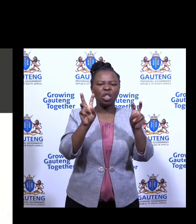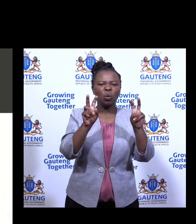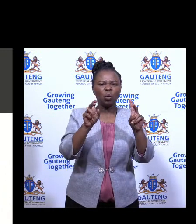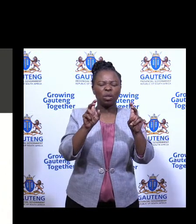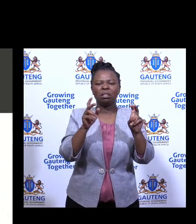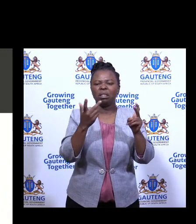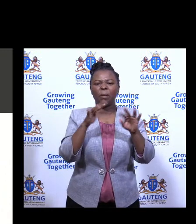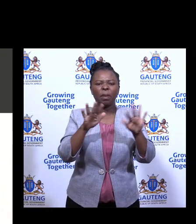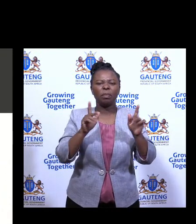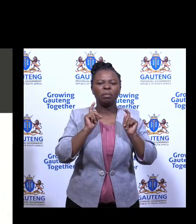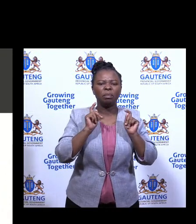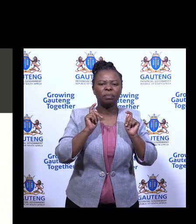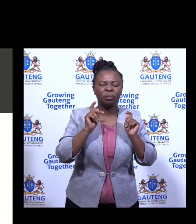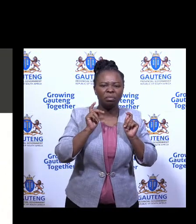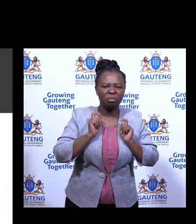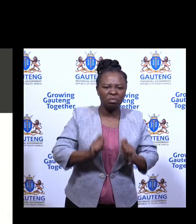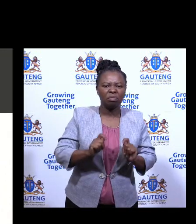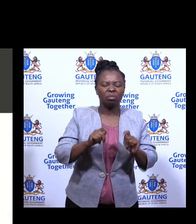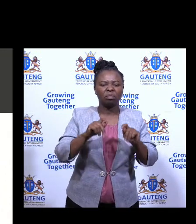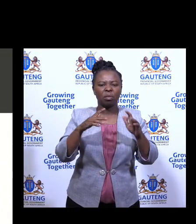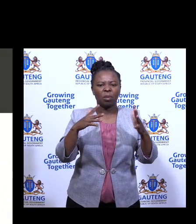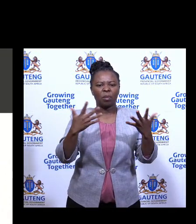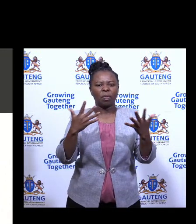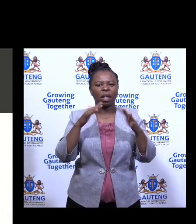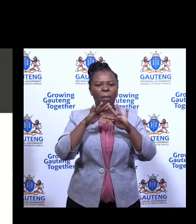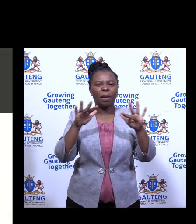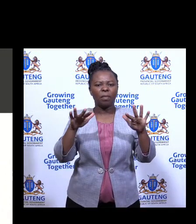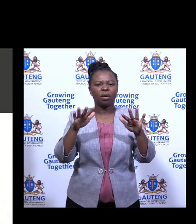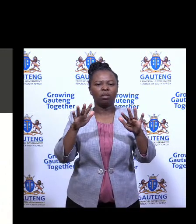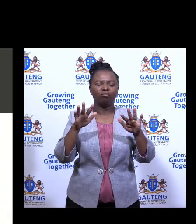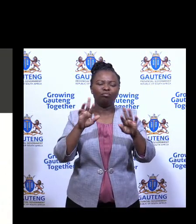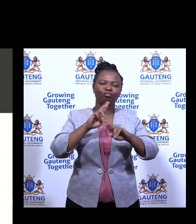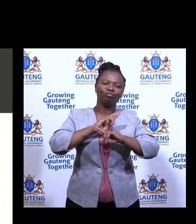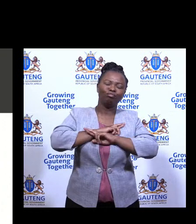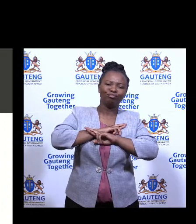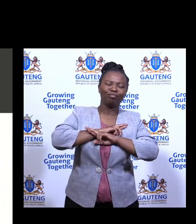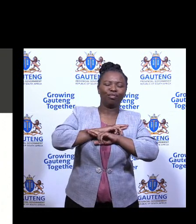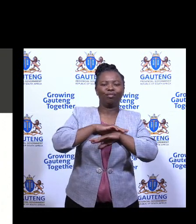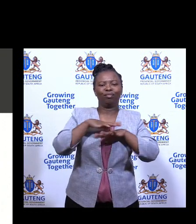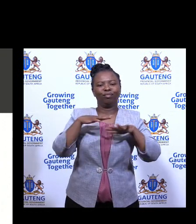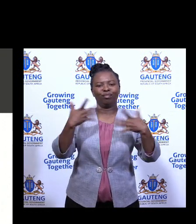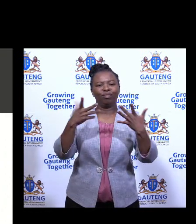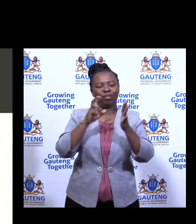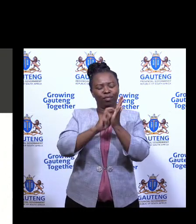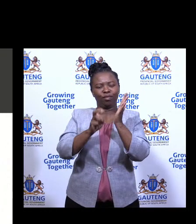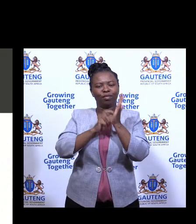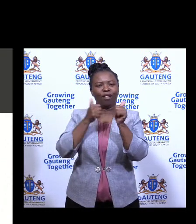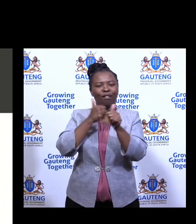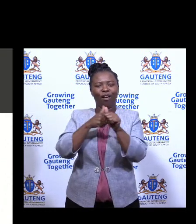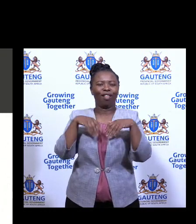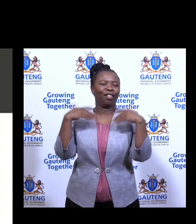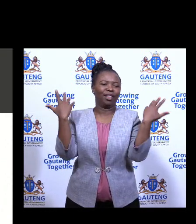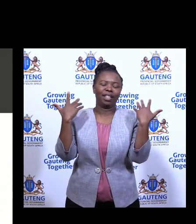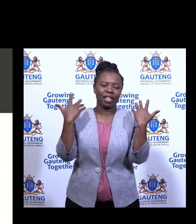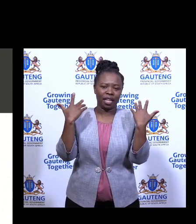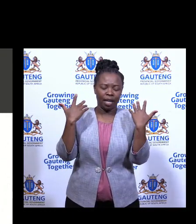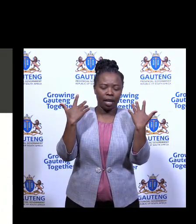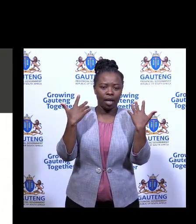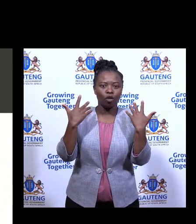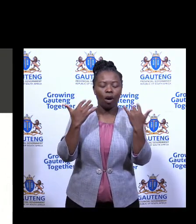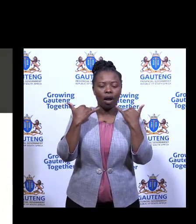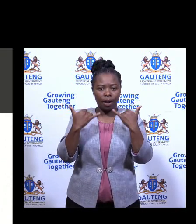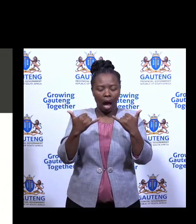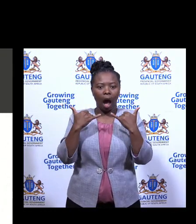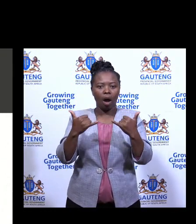fatigue, cases in some areas where we're starting to see complacency to preventative measures, and it's had enormous widespread